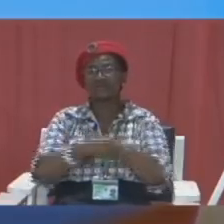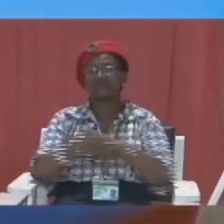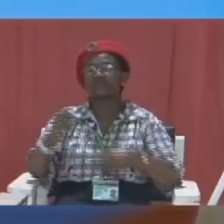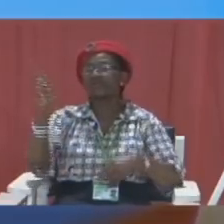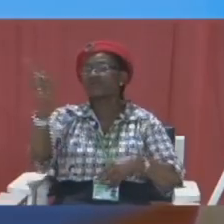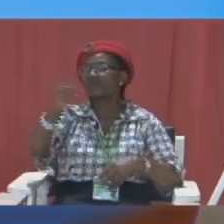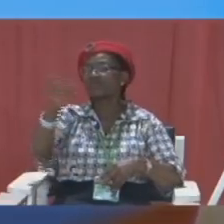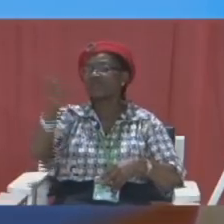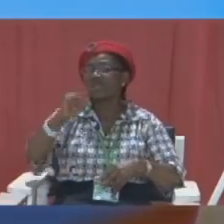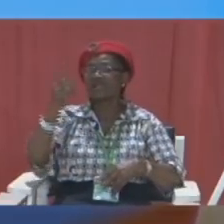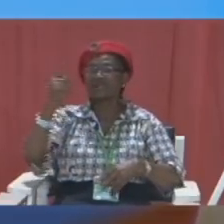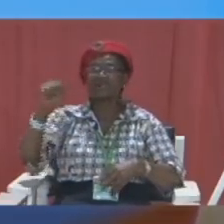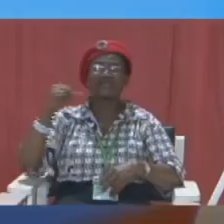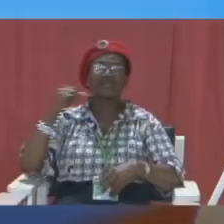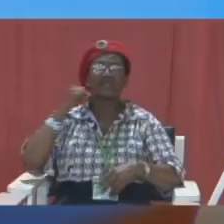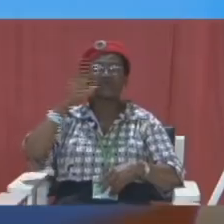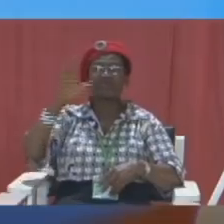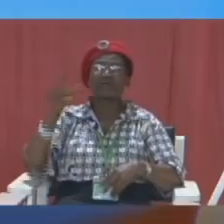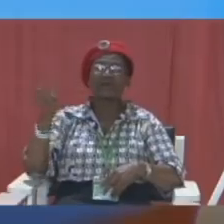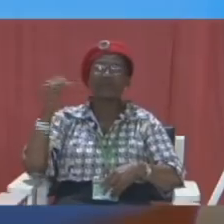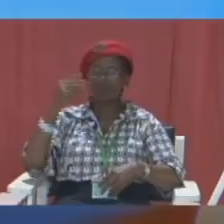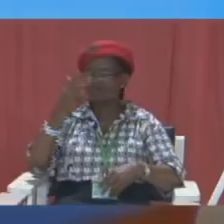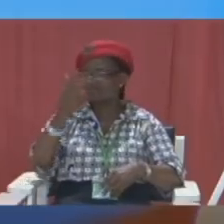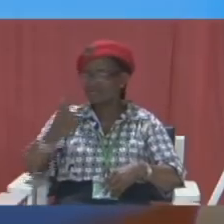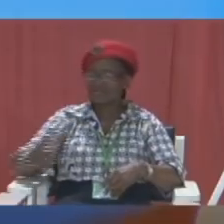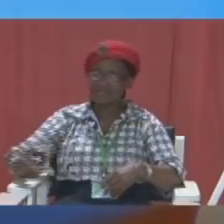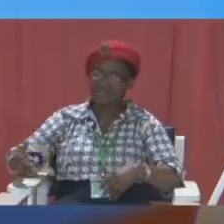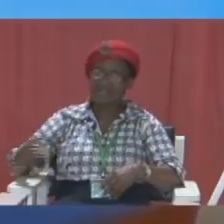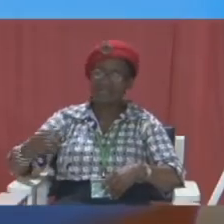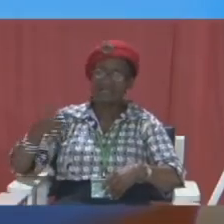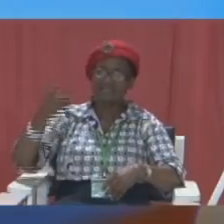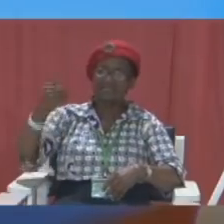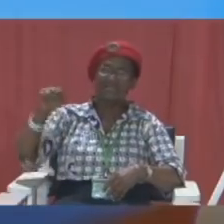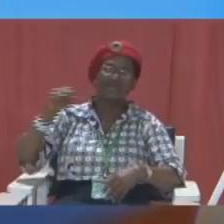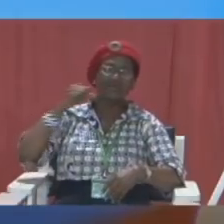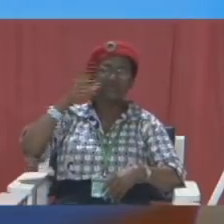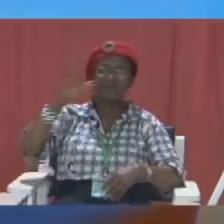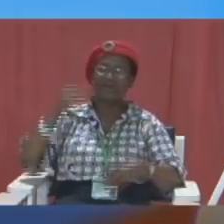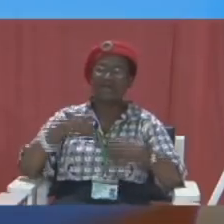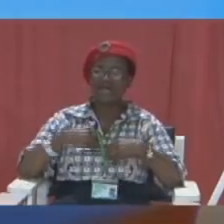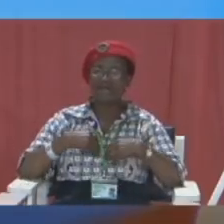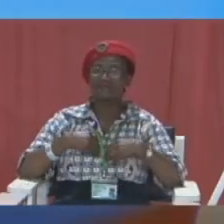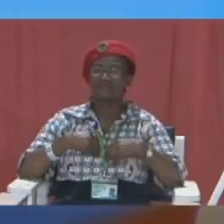The woman had a little child. He